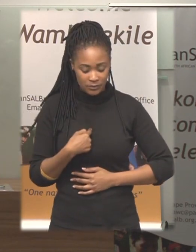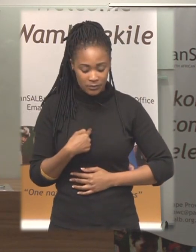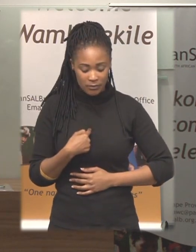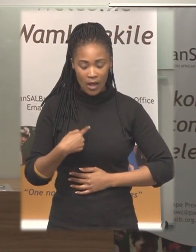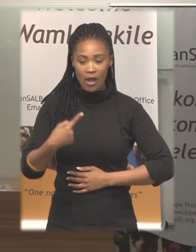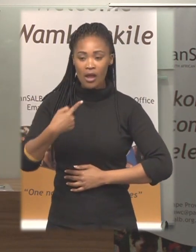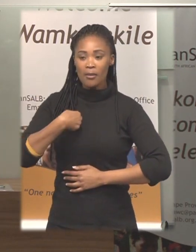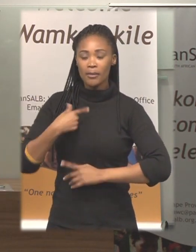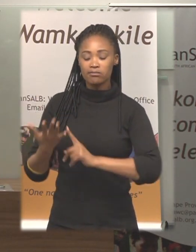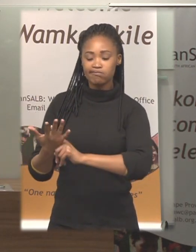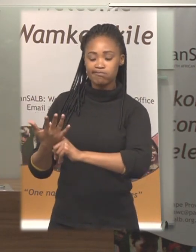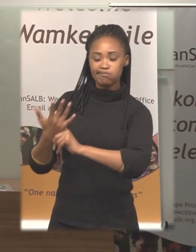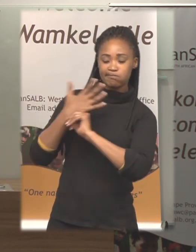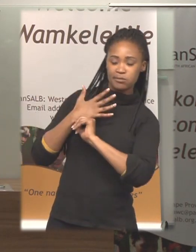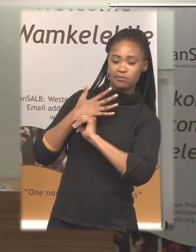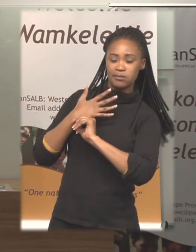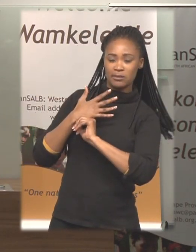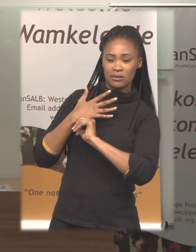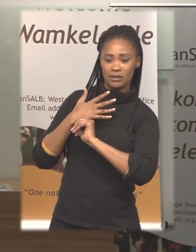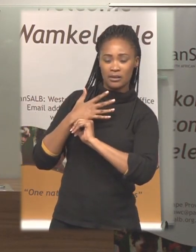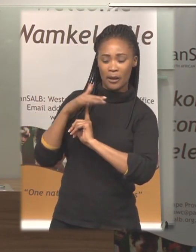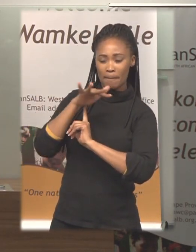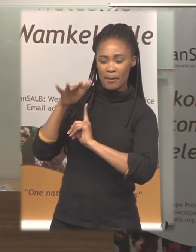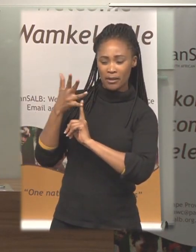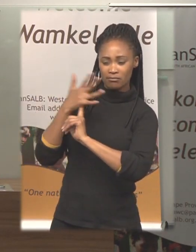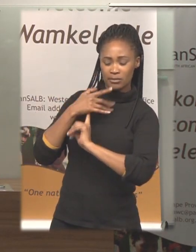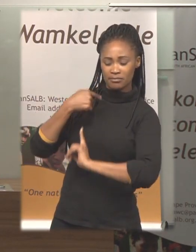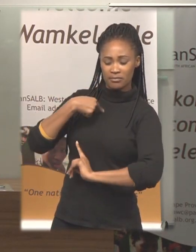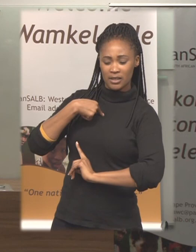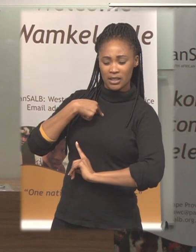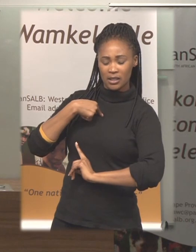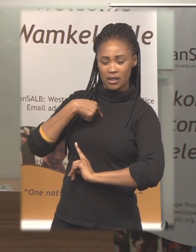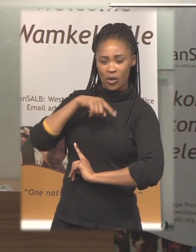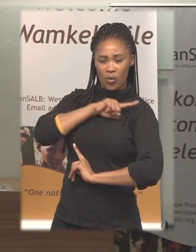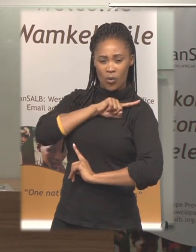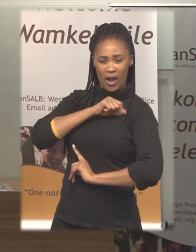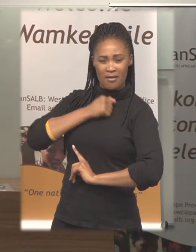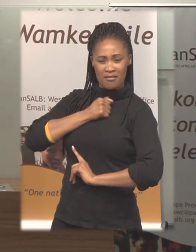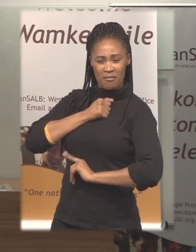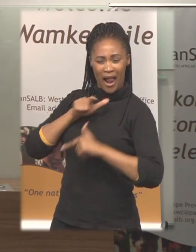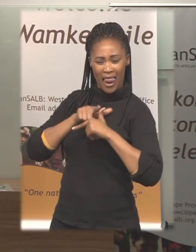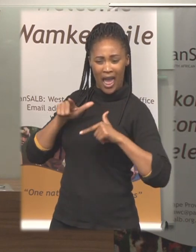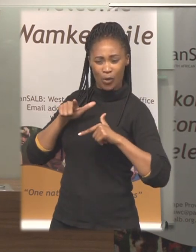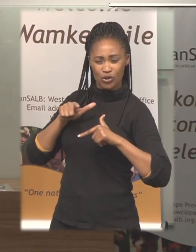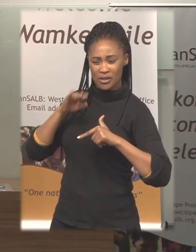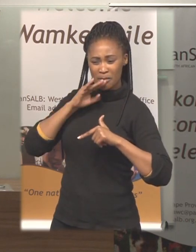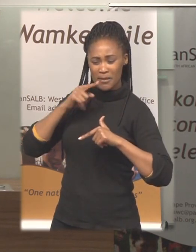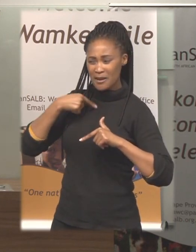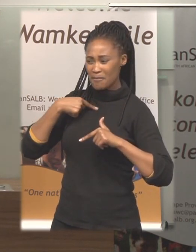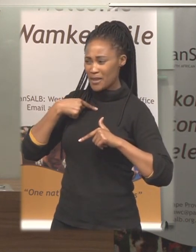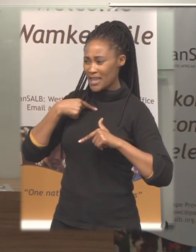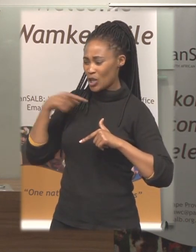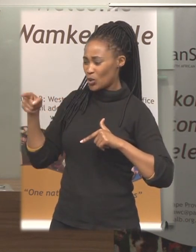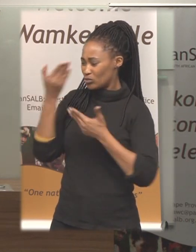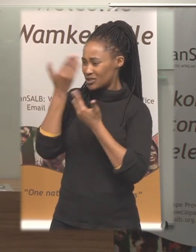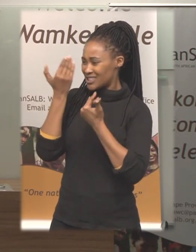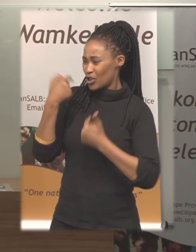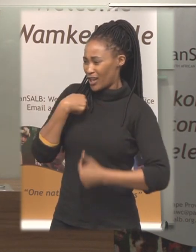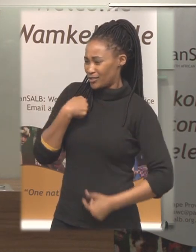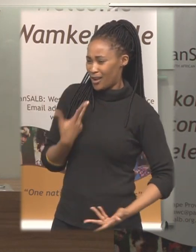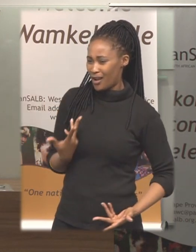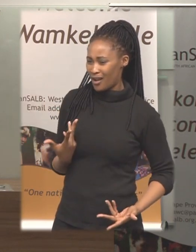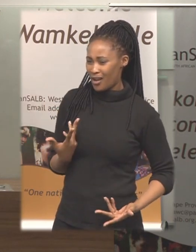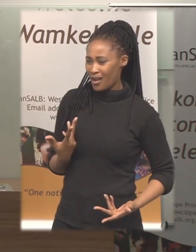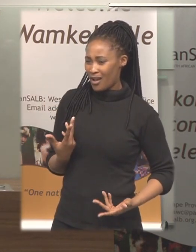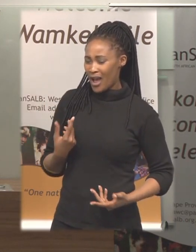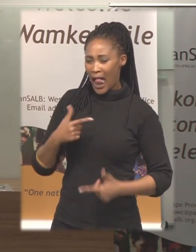discriminated against and underestimated. My tongue has made me a stranger. My tongue has created